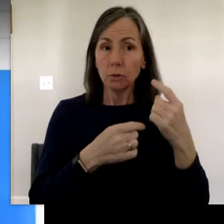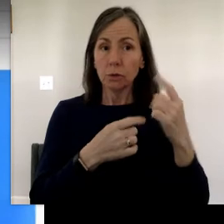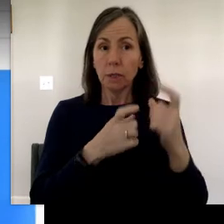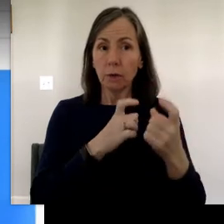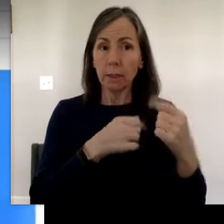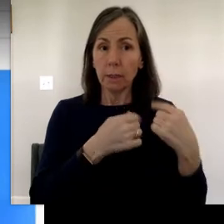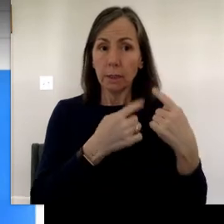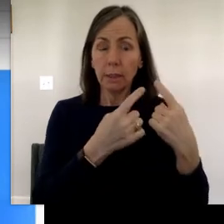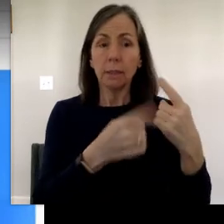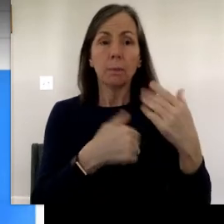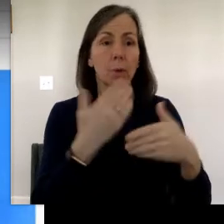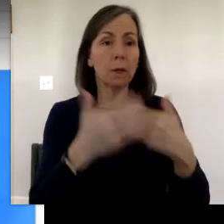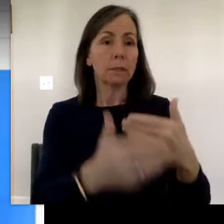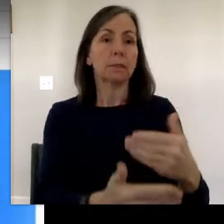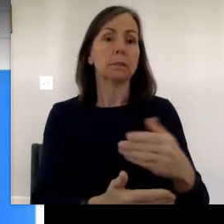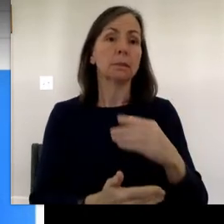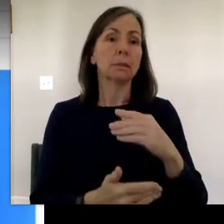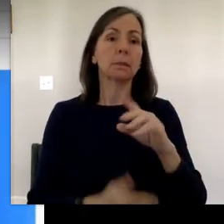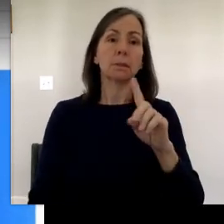four processes: